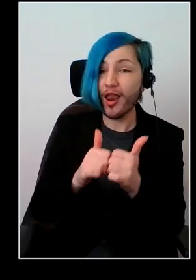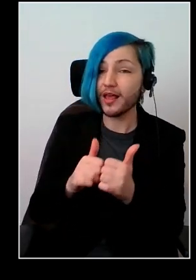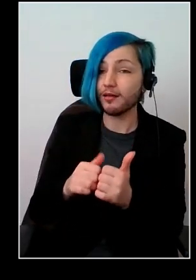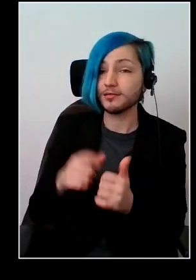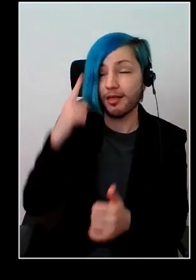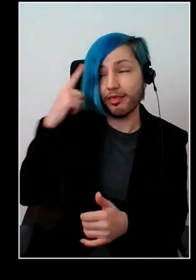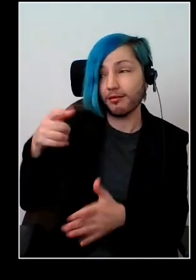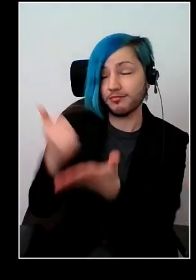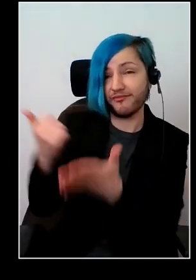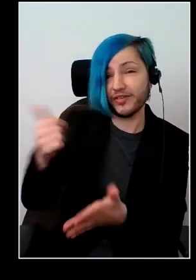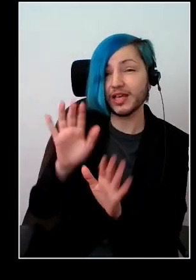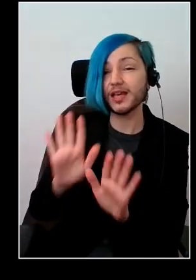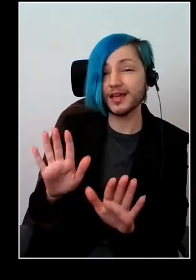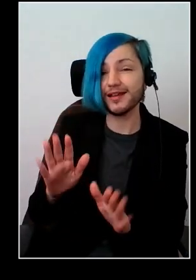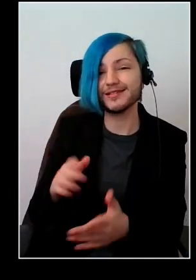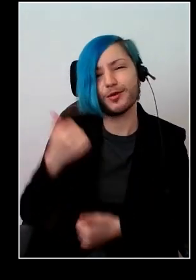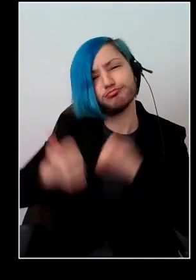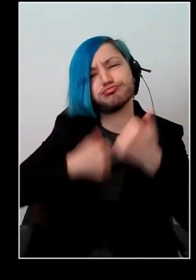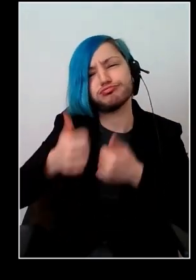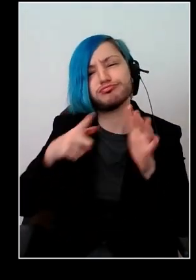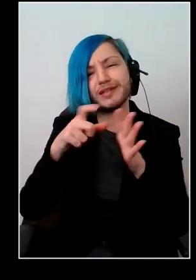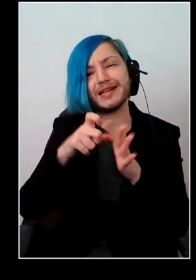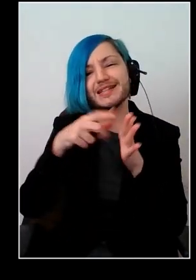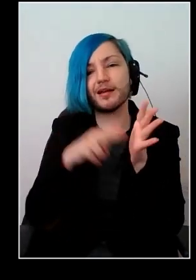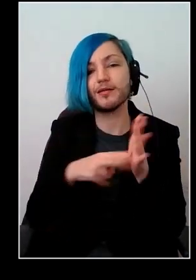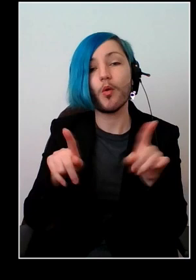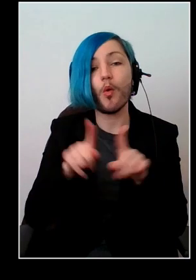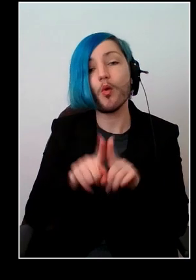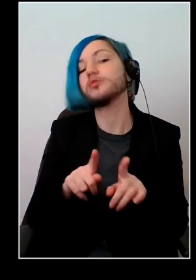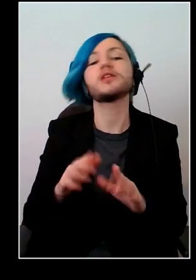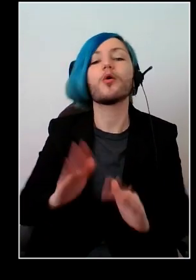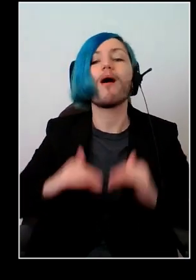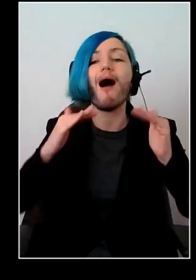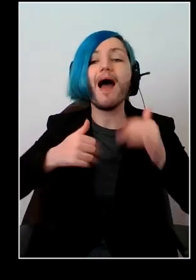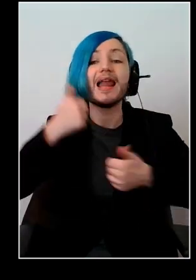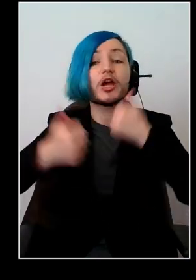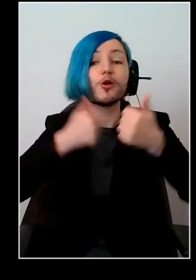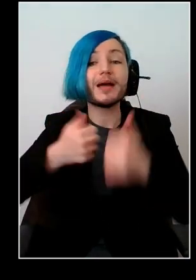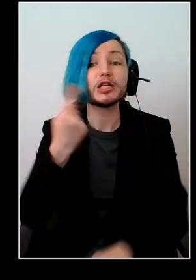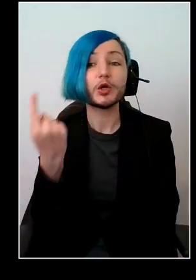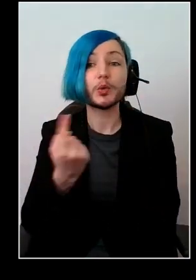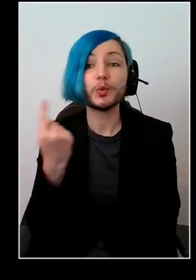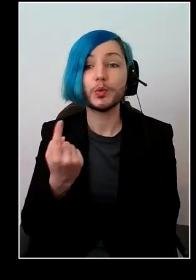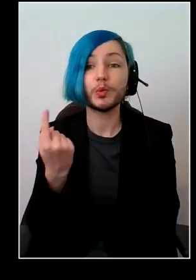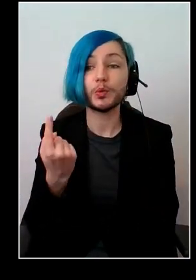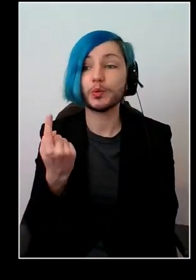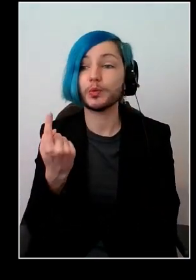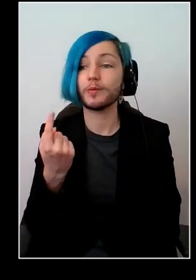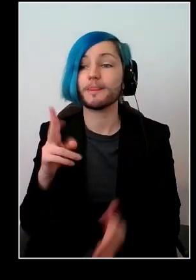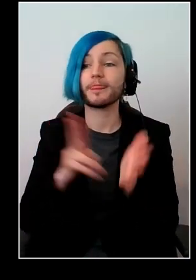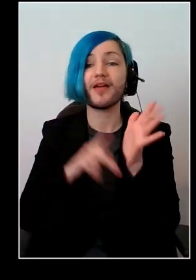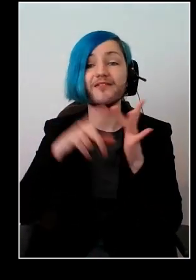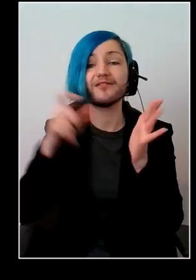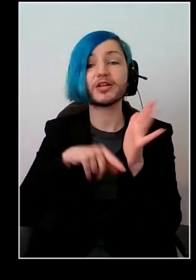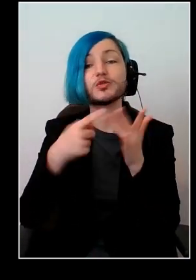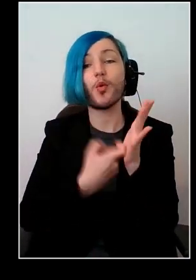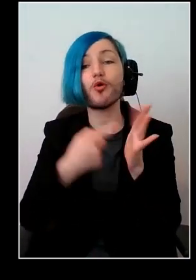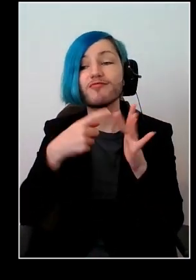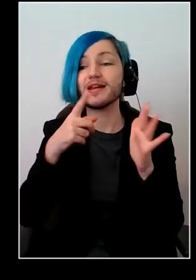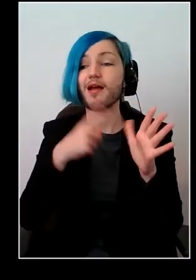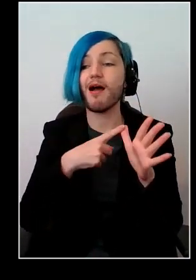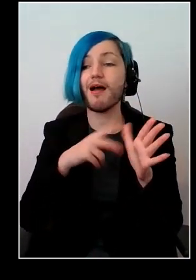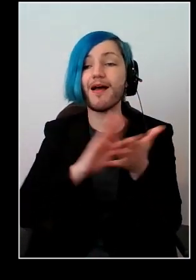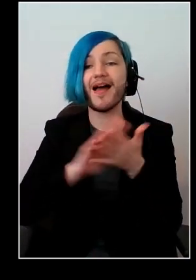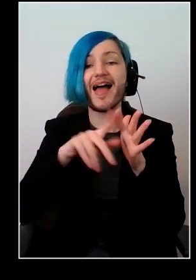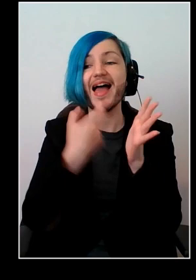So massive well done to you, Eden. And also congratulations must go to our highly commended in this category, Victoria Heron from